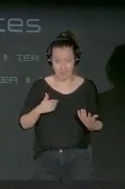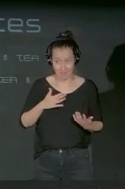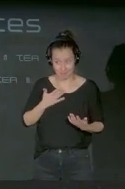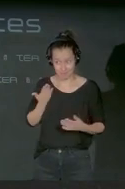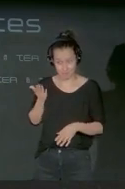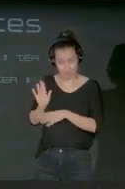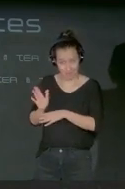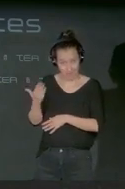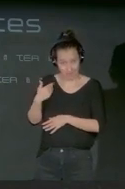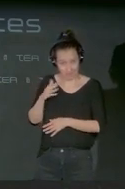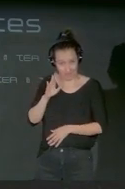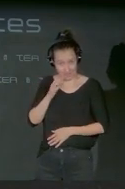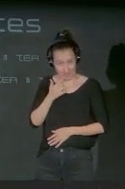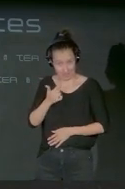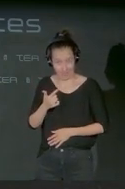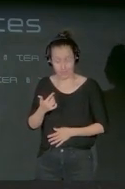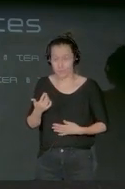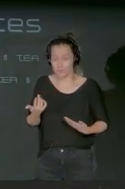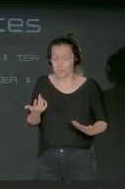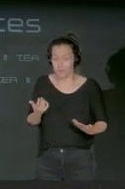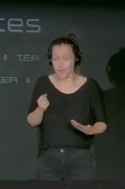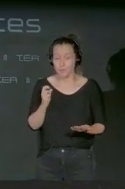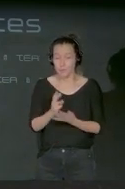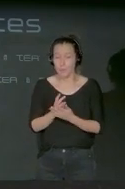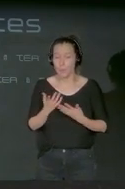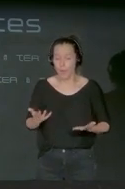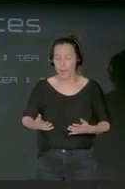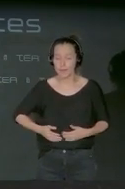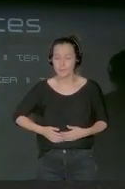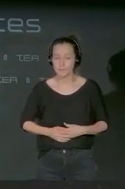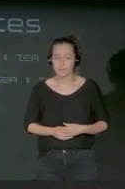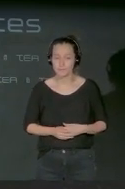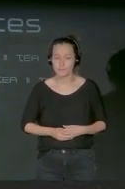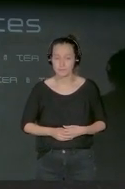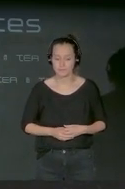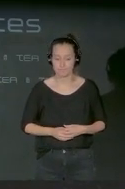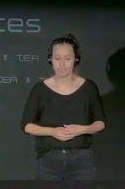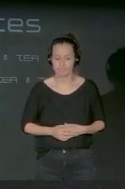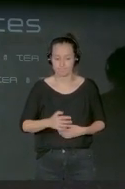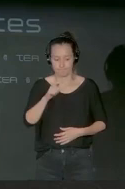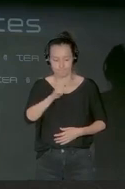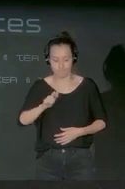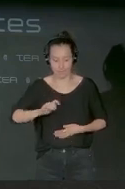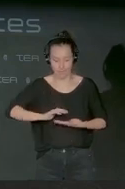the need for skills. There's really a skill shortage